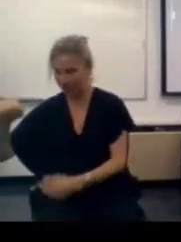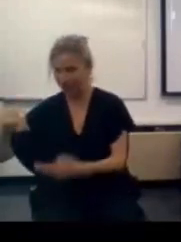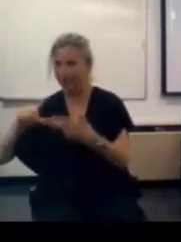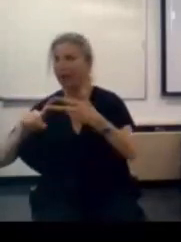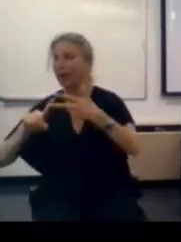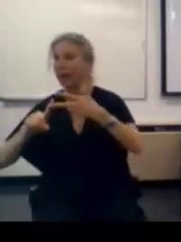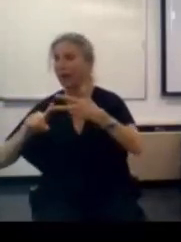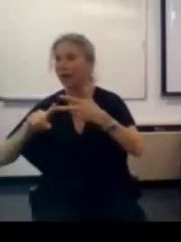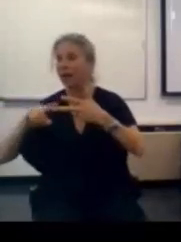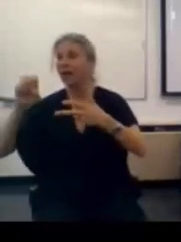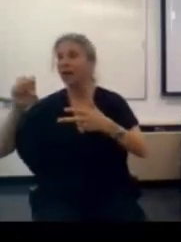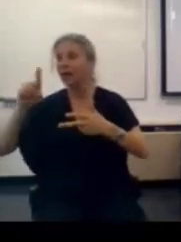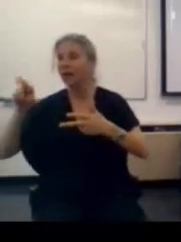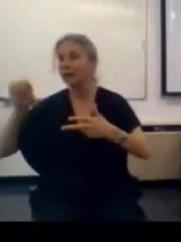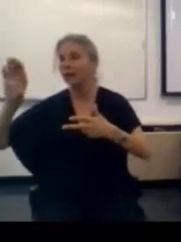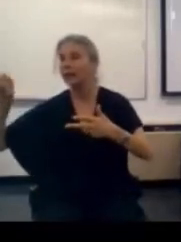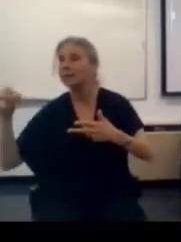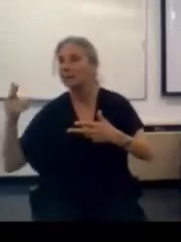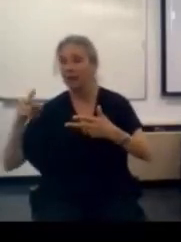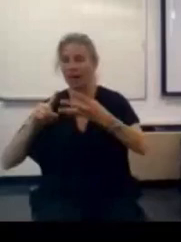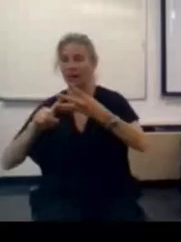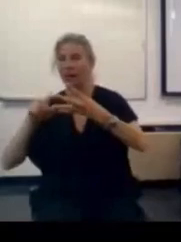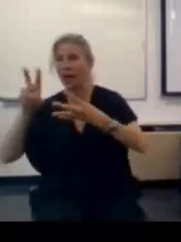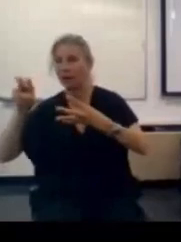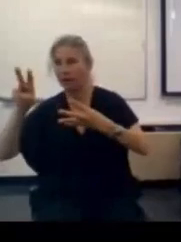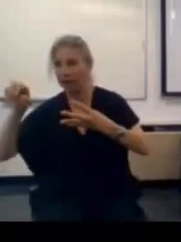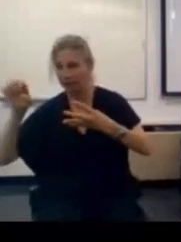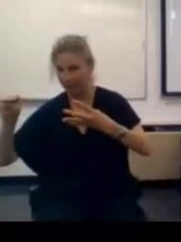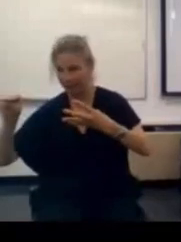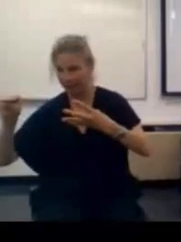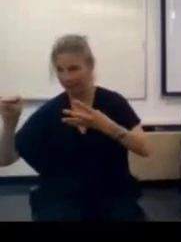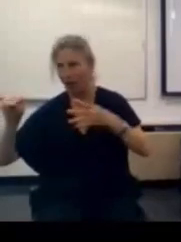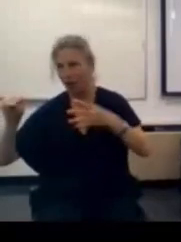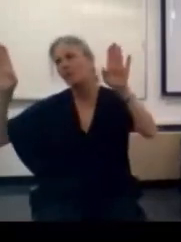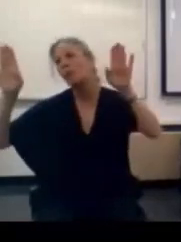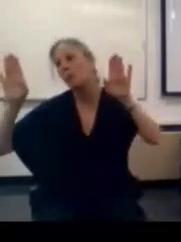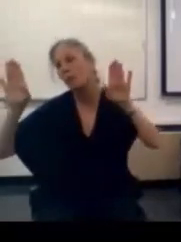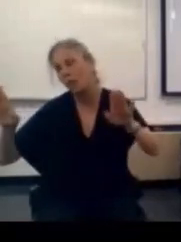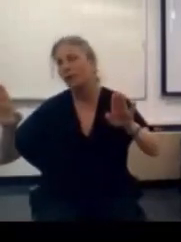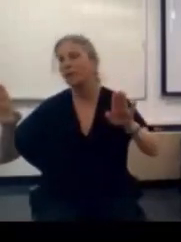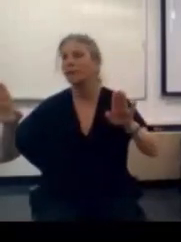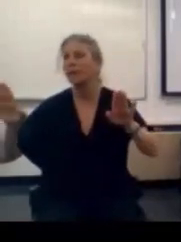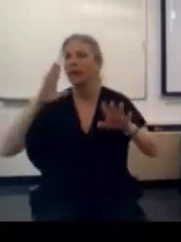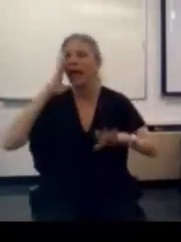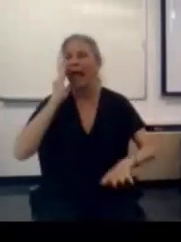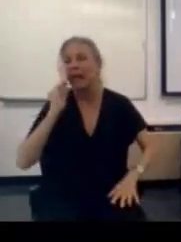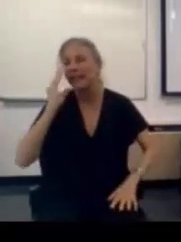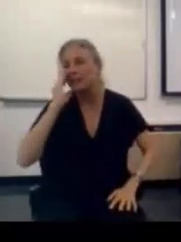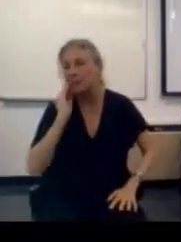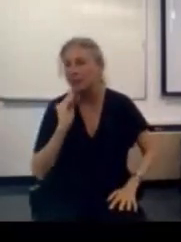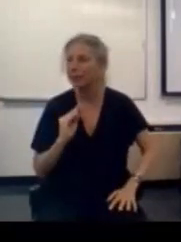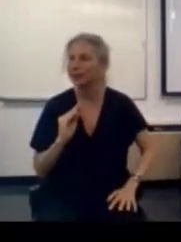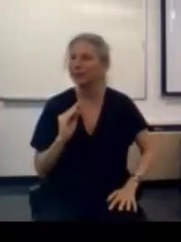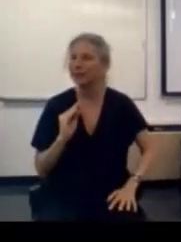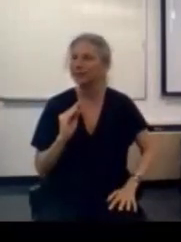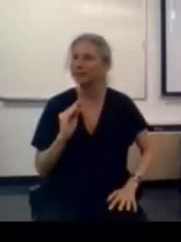and Jessica, and Elizabeth and Vivian for the